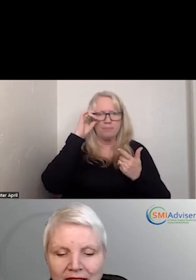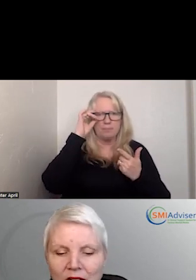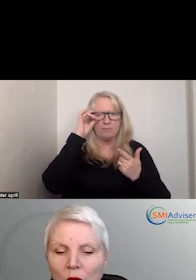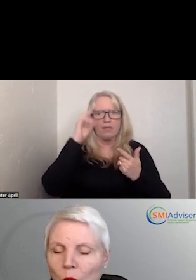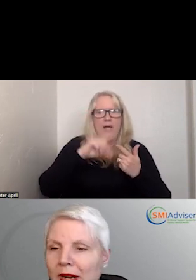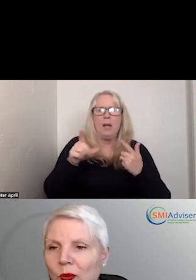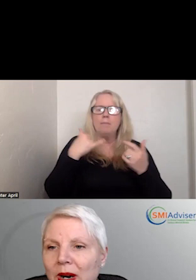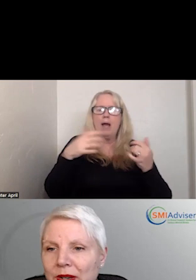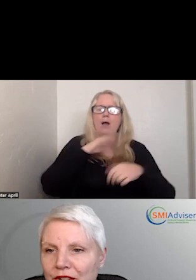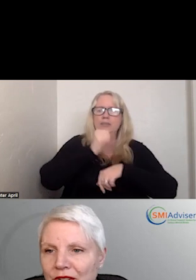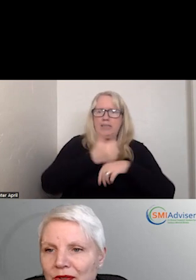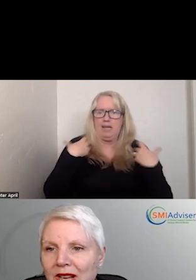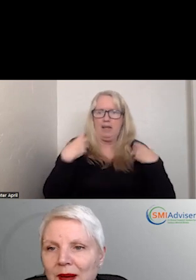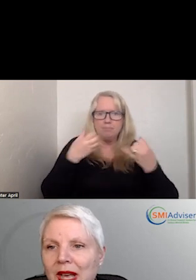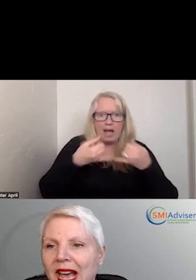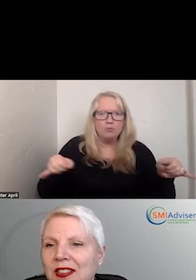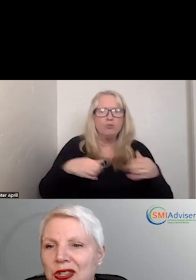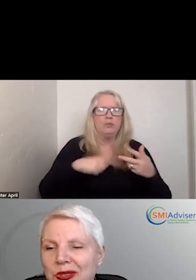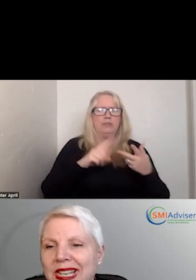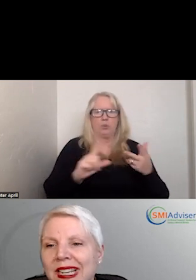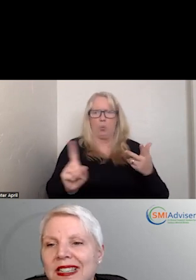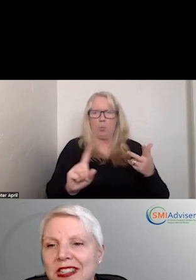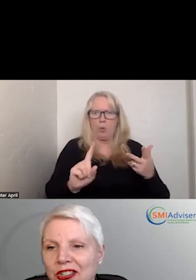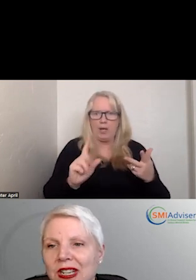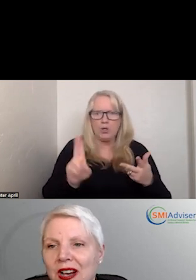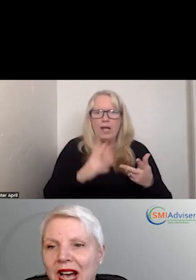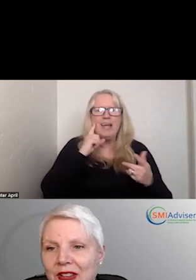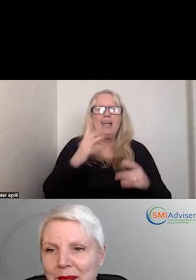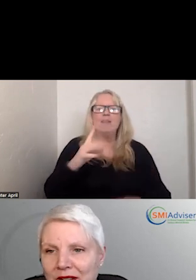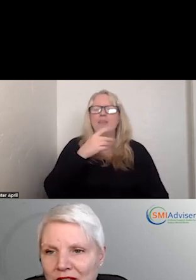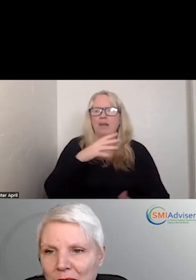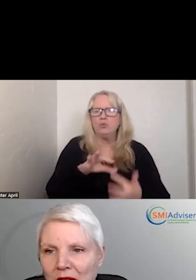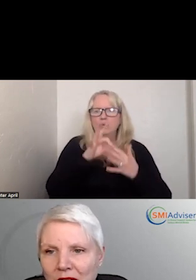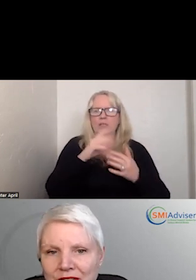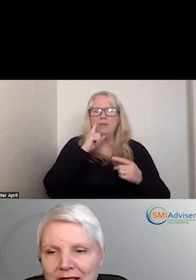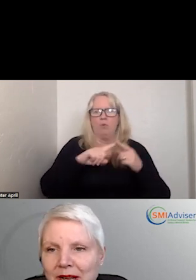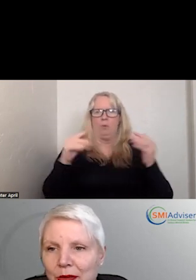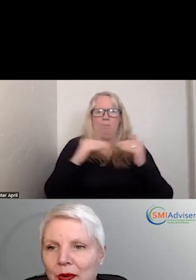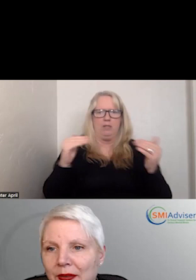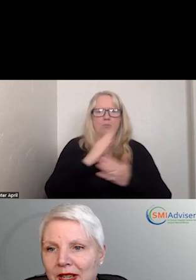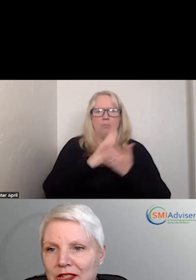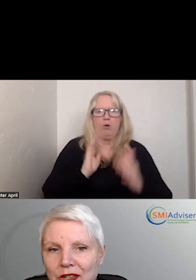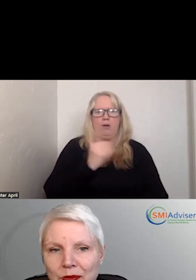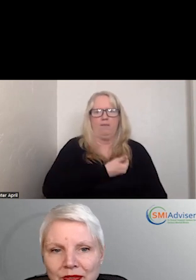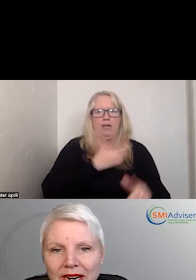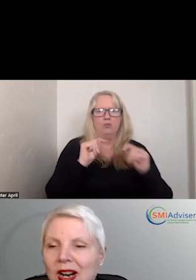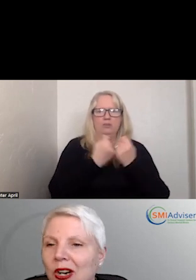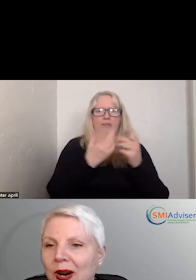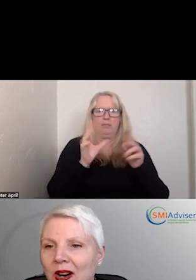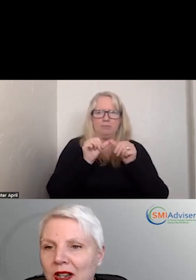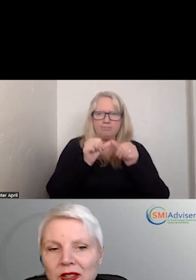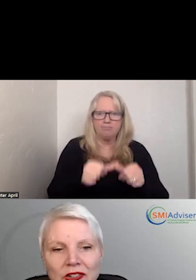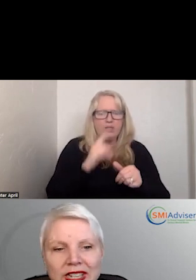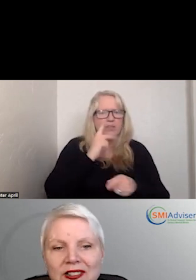boundary setting, where we should use them, and the unique addition of having peers as part of our team and throughout the continuum of care.